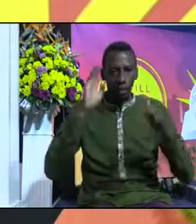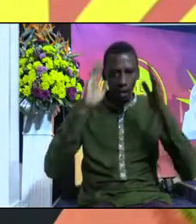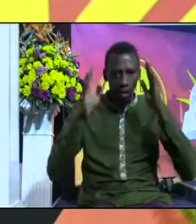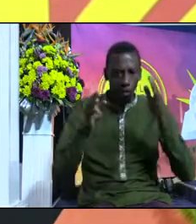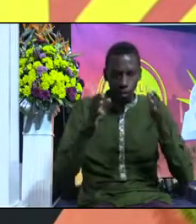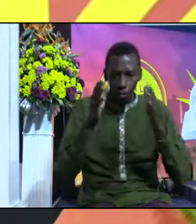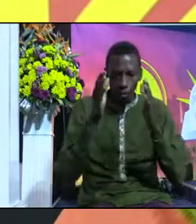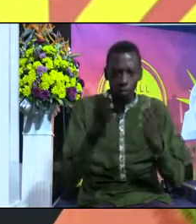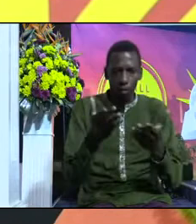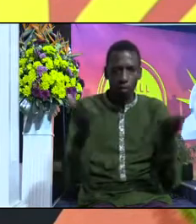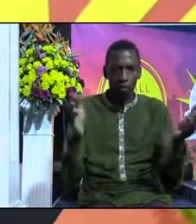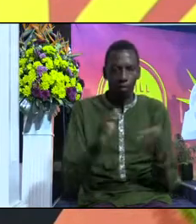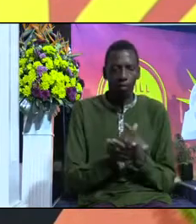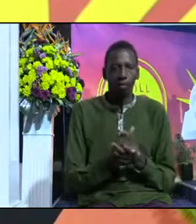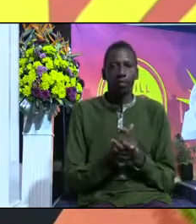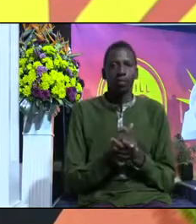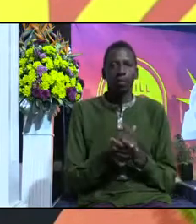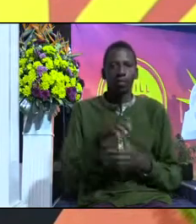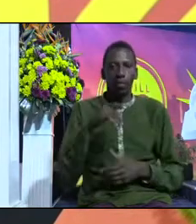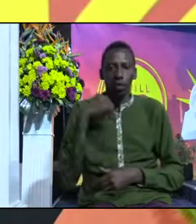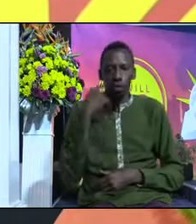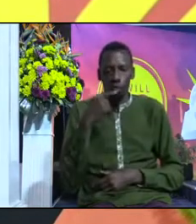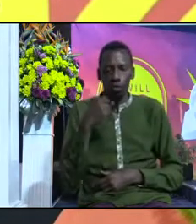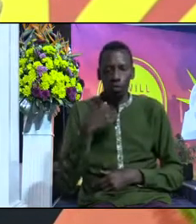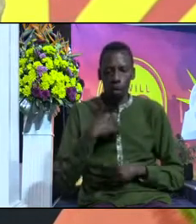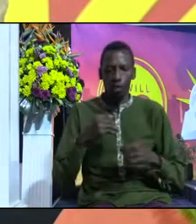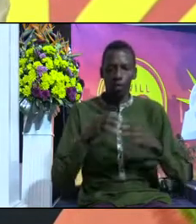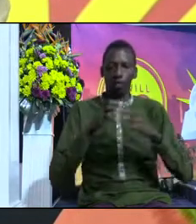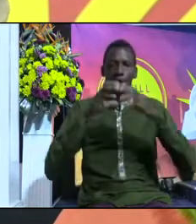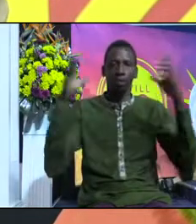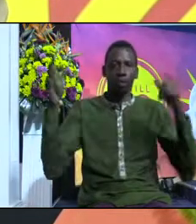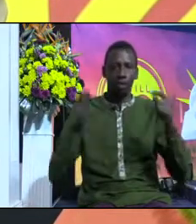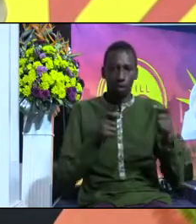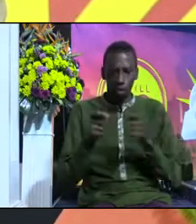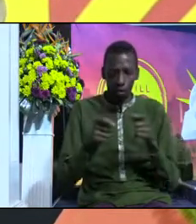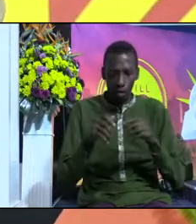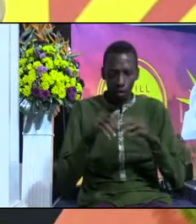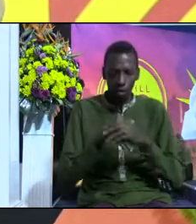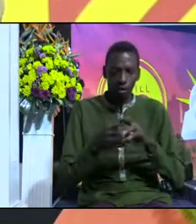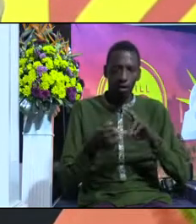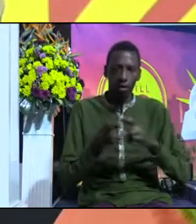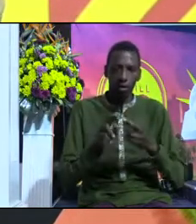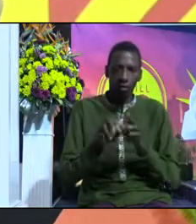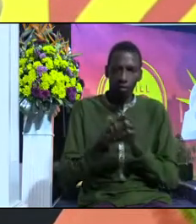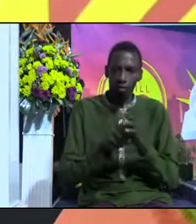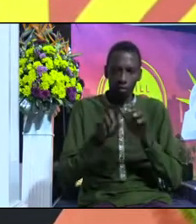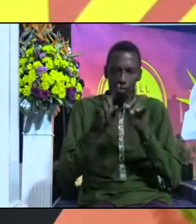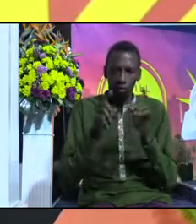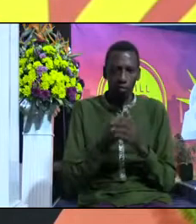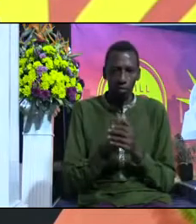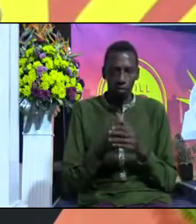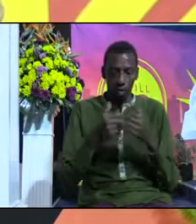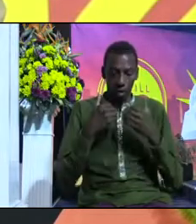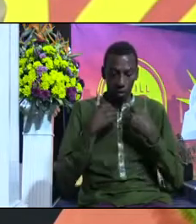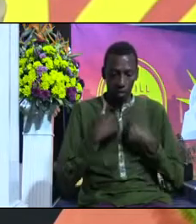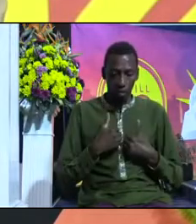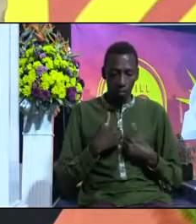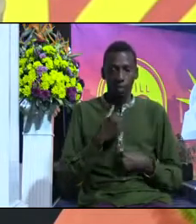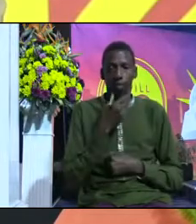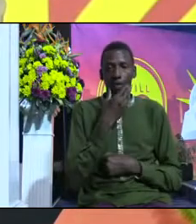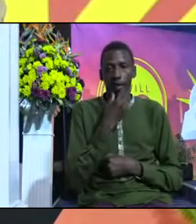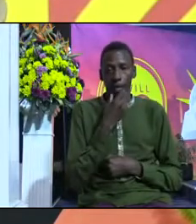somebody. Who has the ultimate control in the relationship? I'm a man.